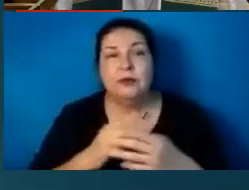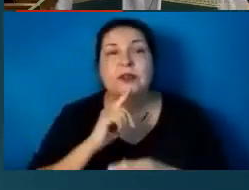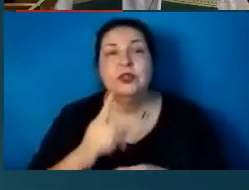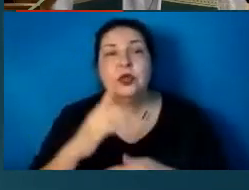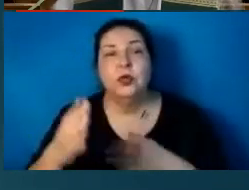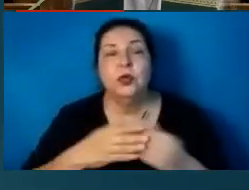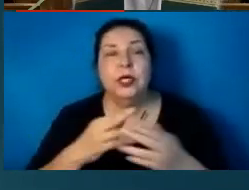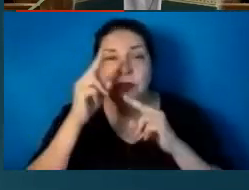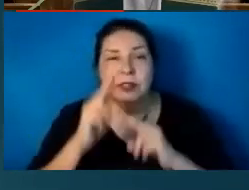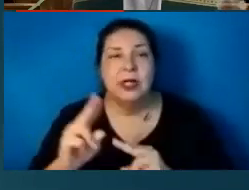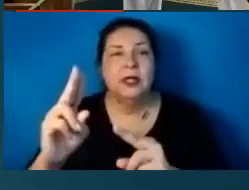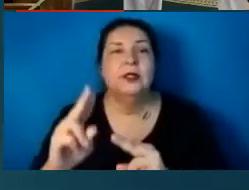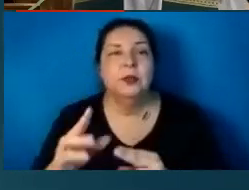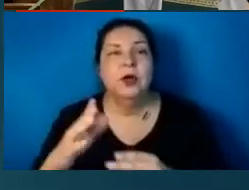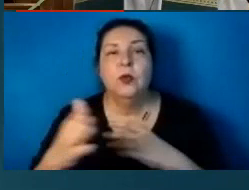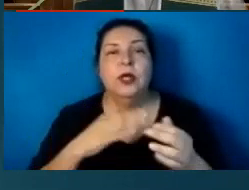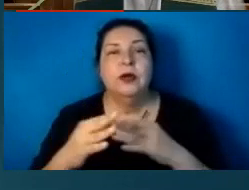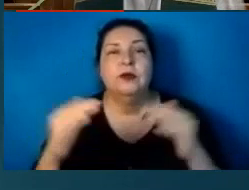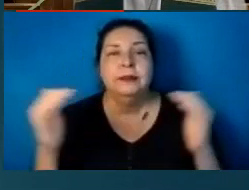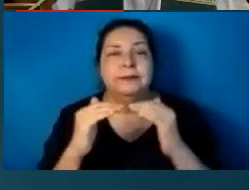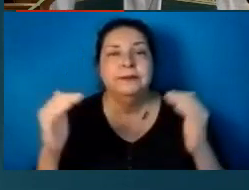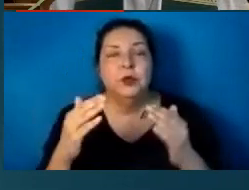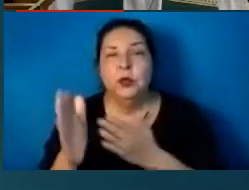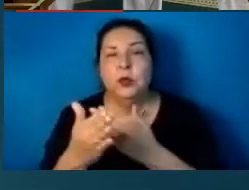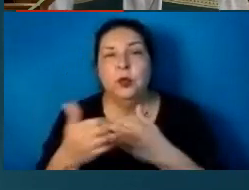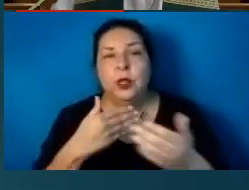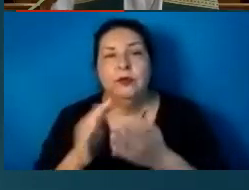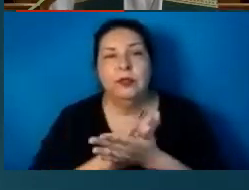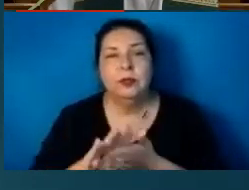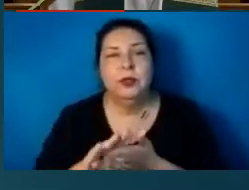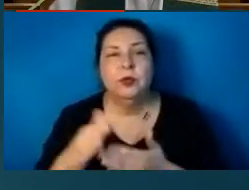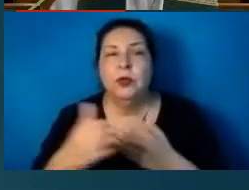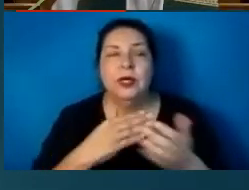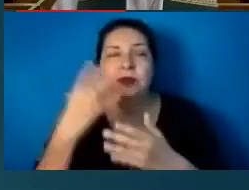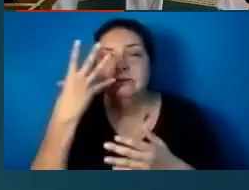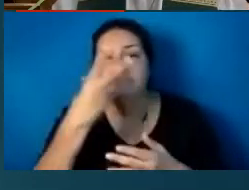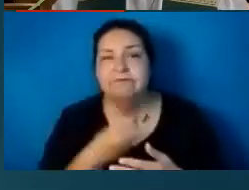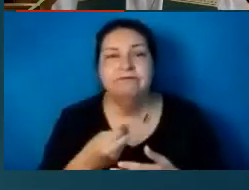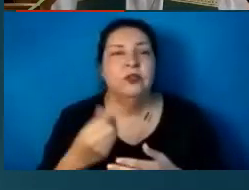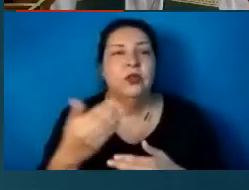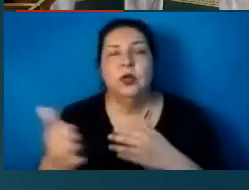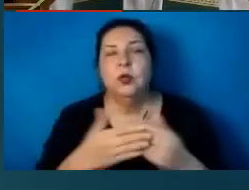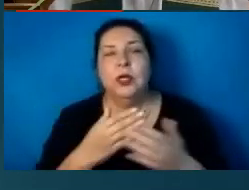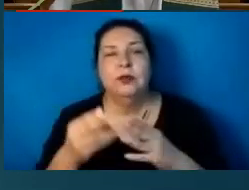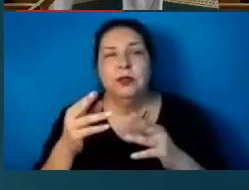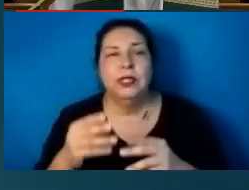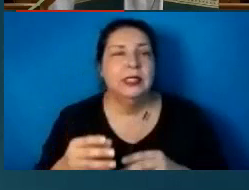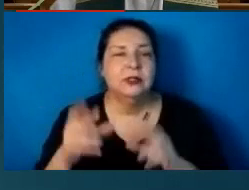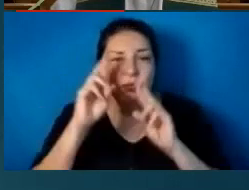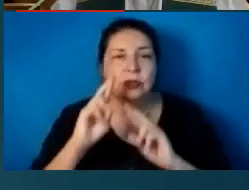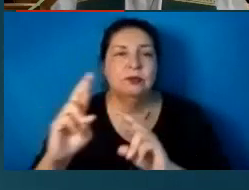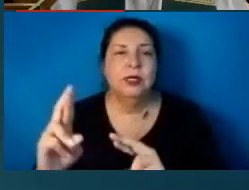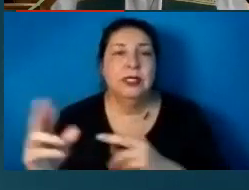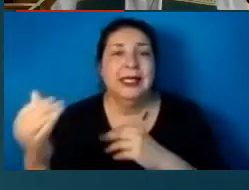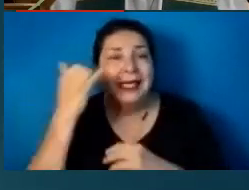is just, whatever is pure, whatever is lovely, whatever is commendable, if there is anything